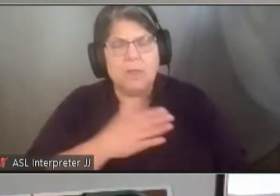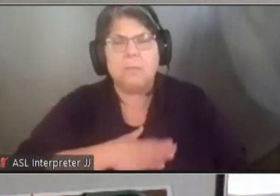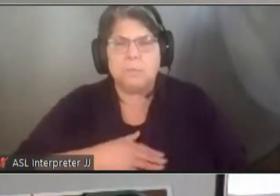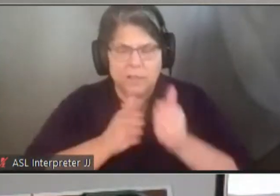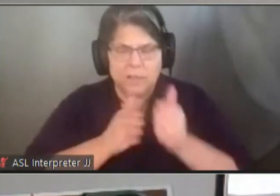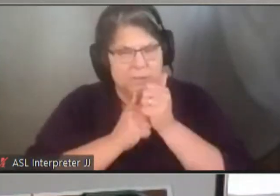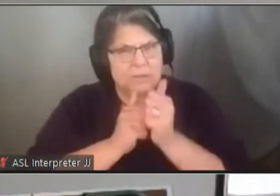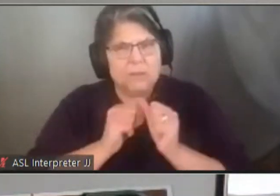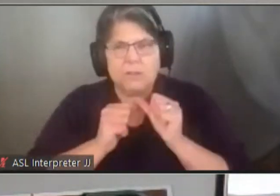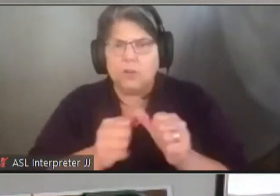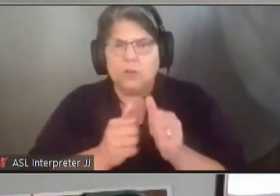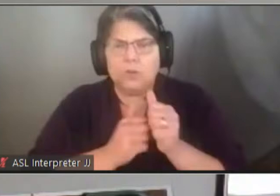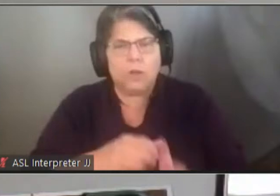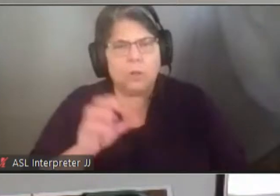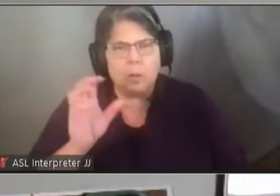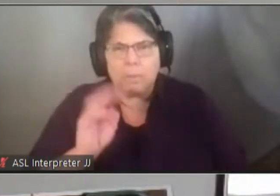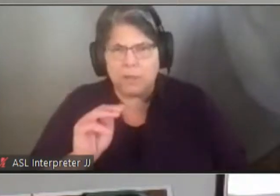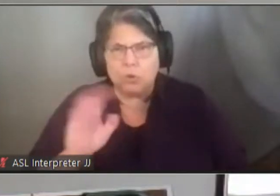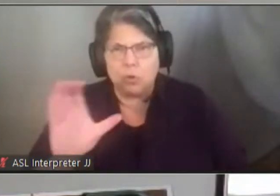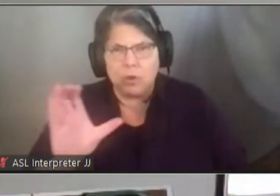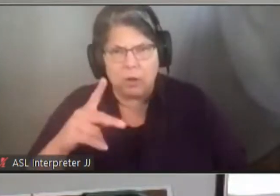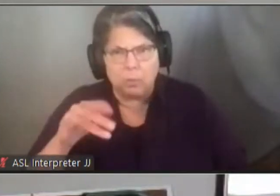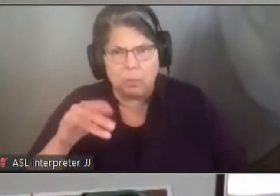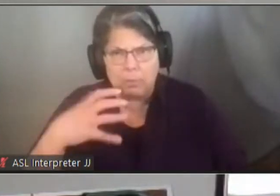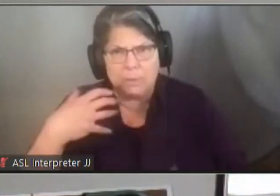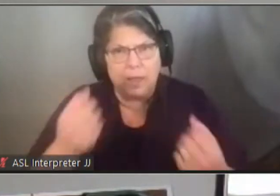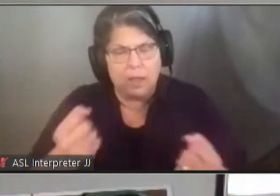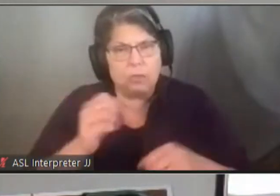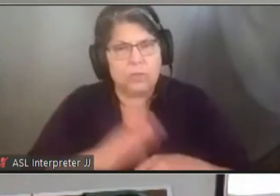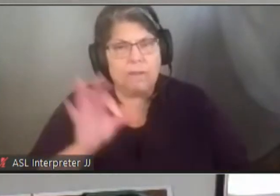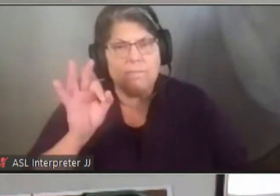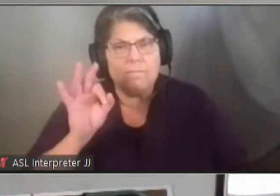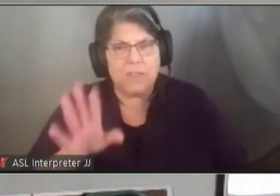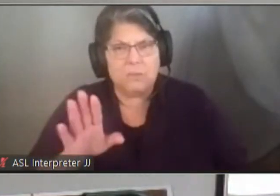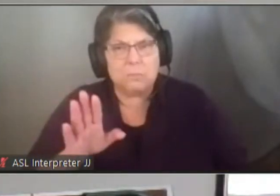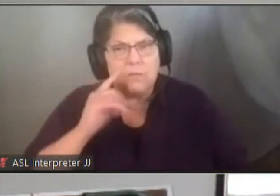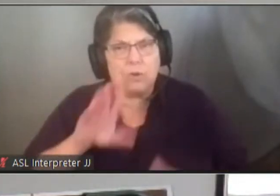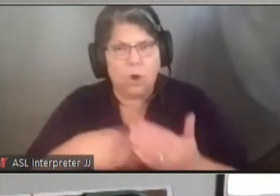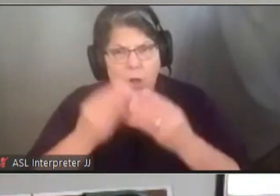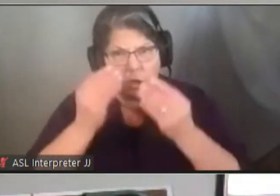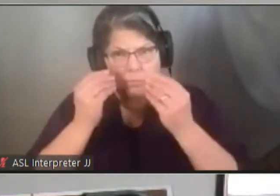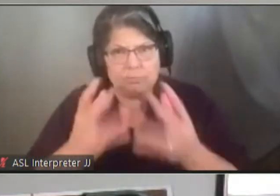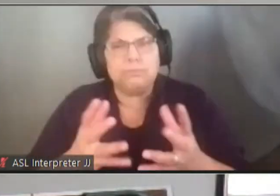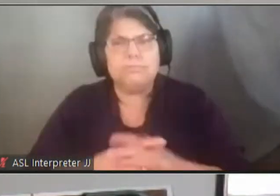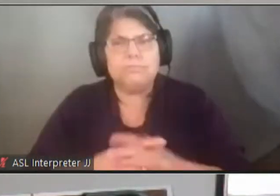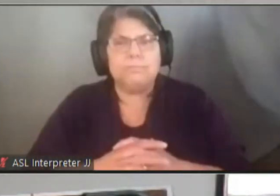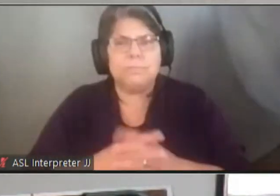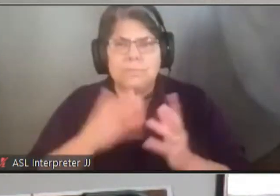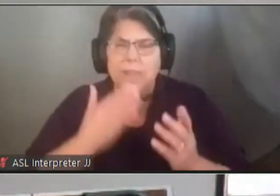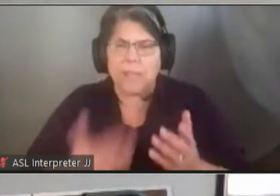County Public Health on Facebook for all COVID-19 updates. Thank you. Thank you.